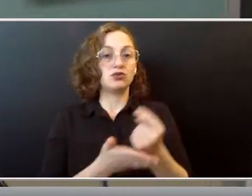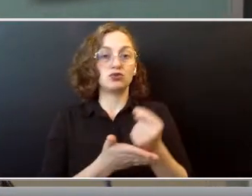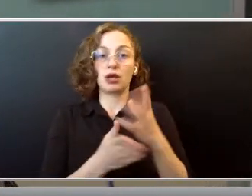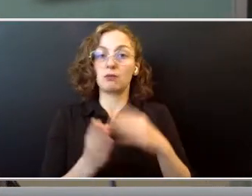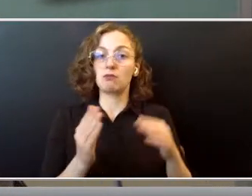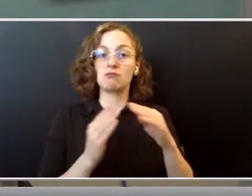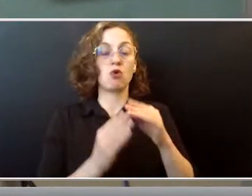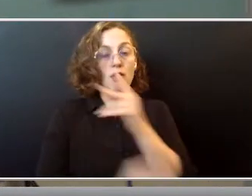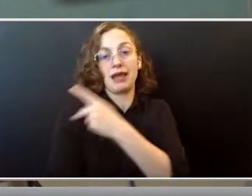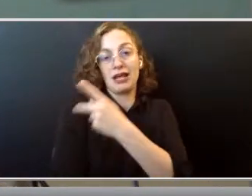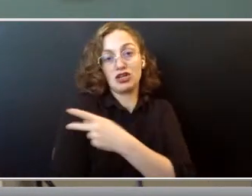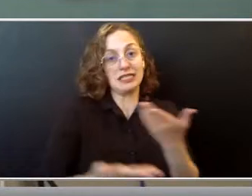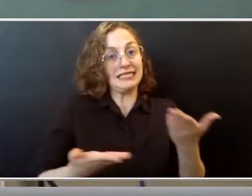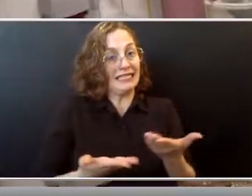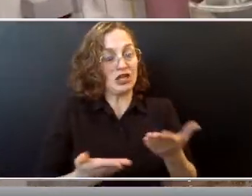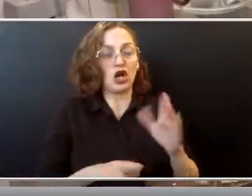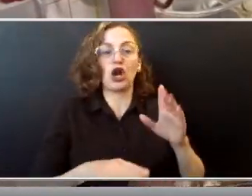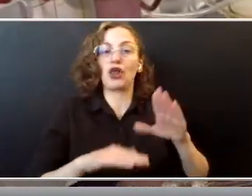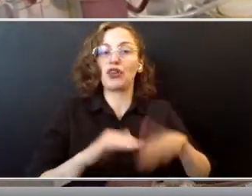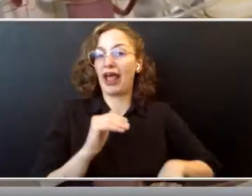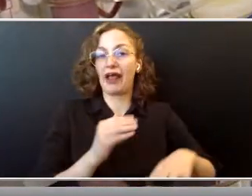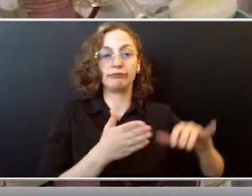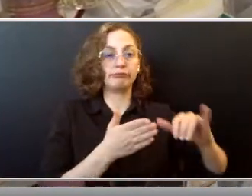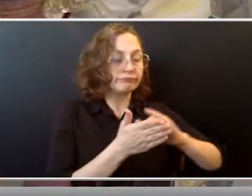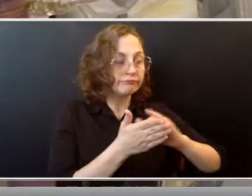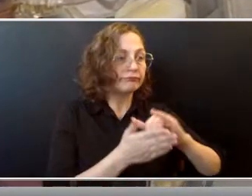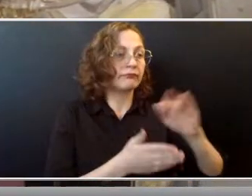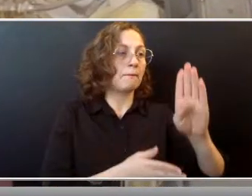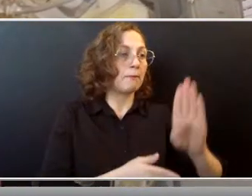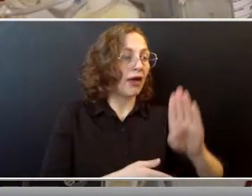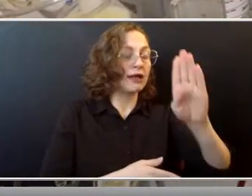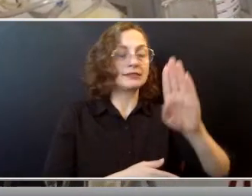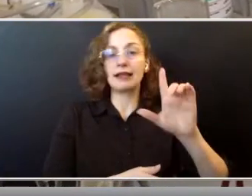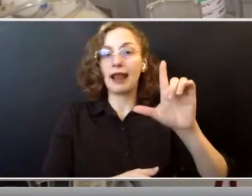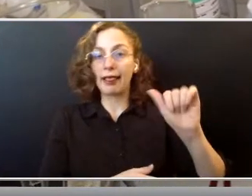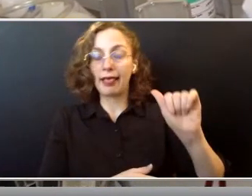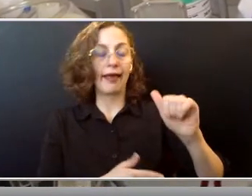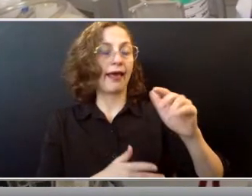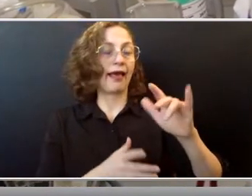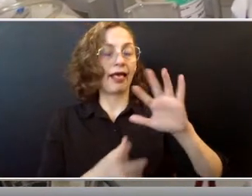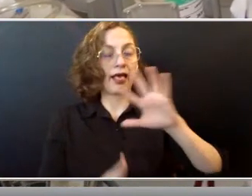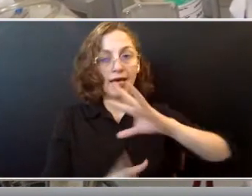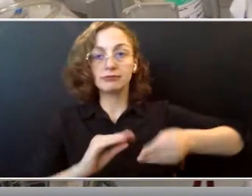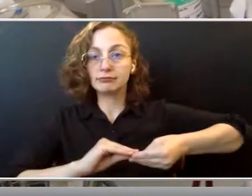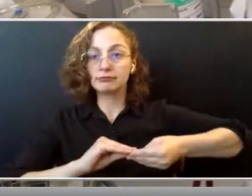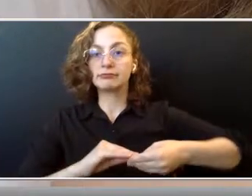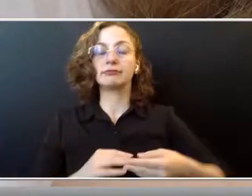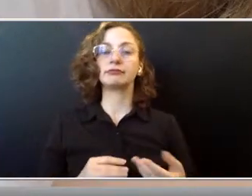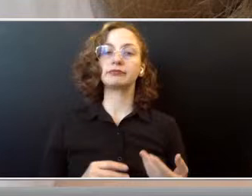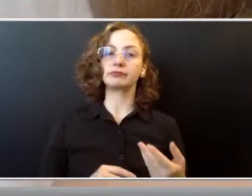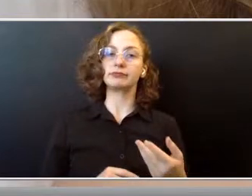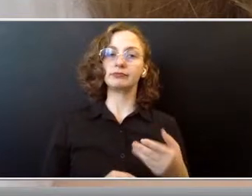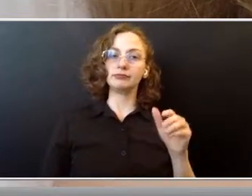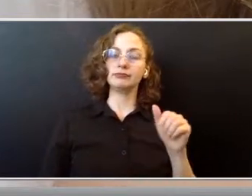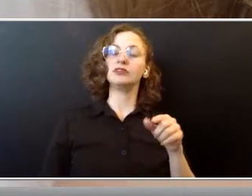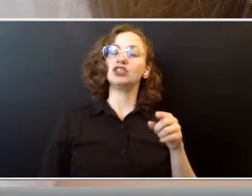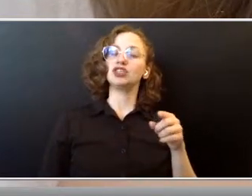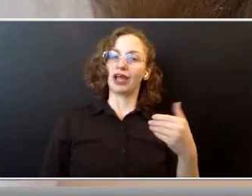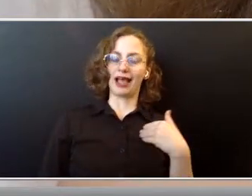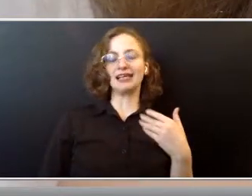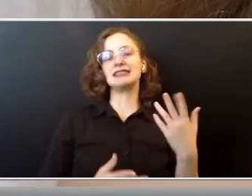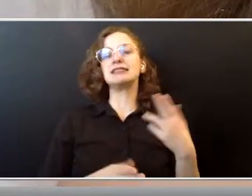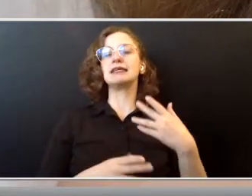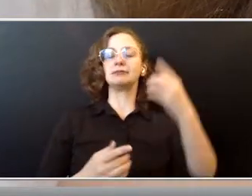LA, combined. Aubrey has familial hypercholesterolemia, also known as FH. It's a